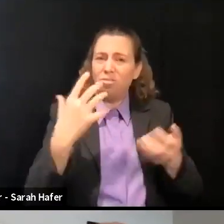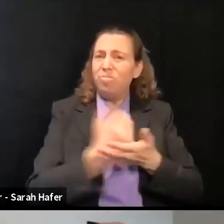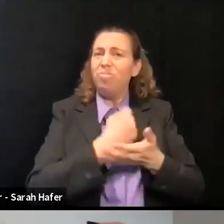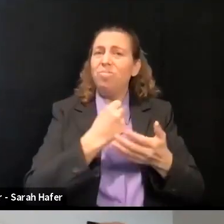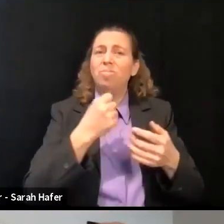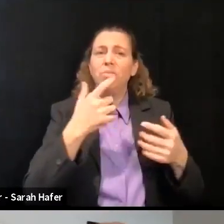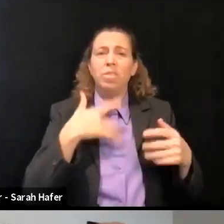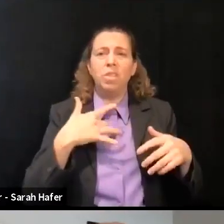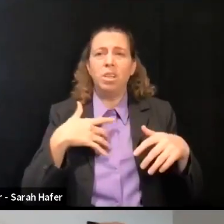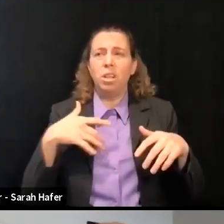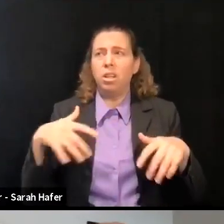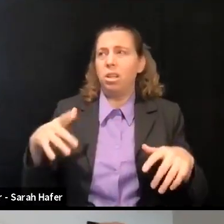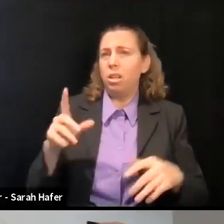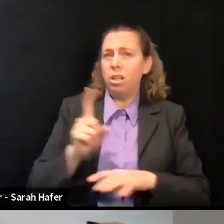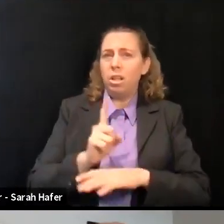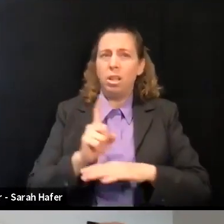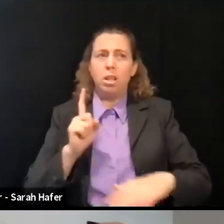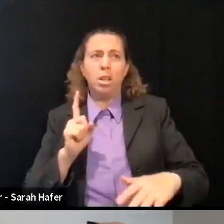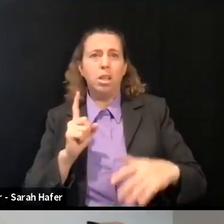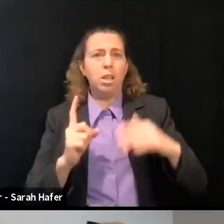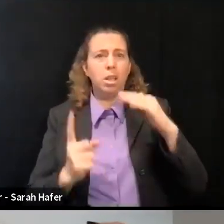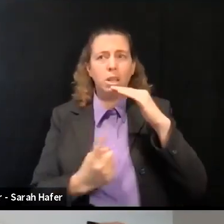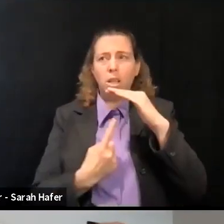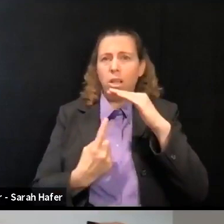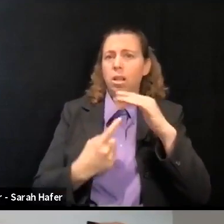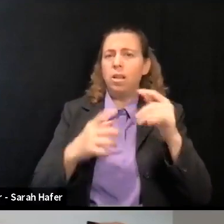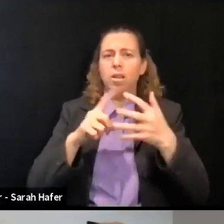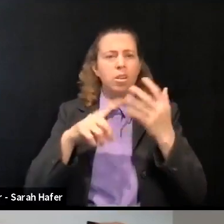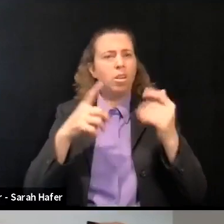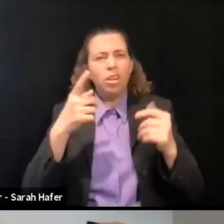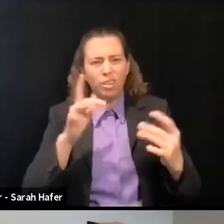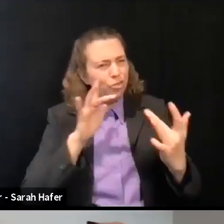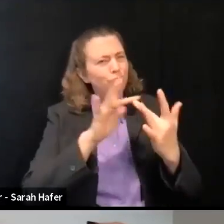comfort during this time. It may mean doing a lot of